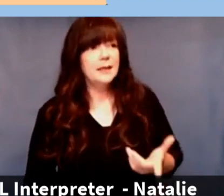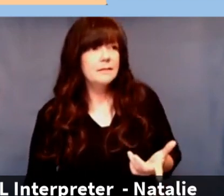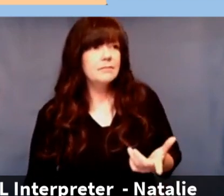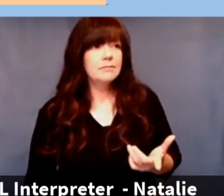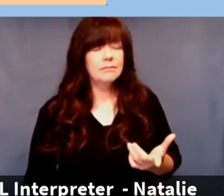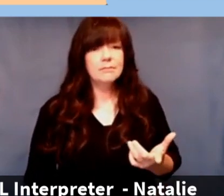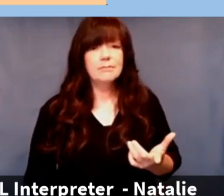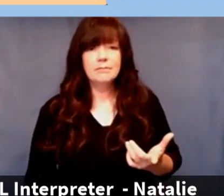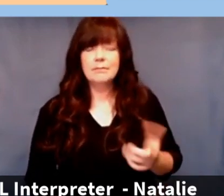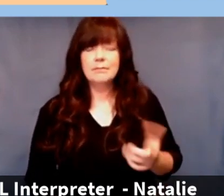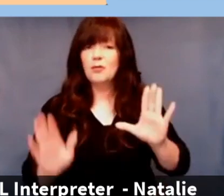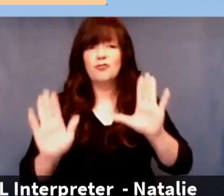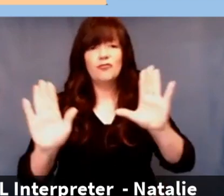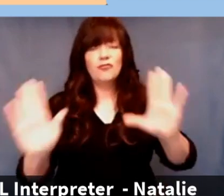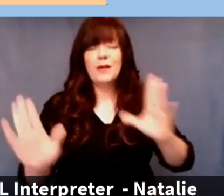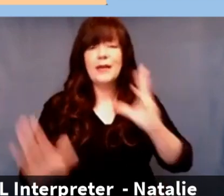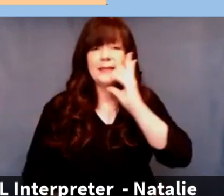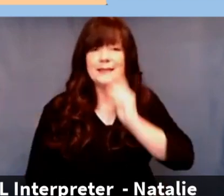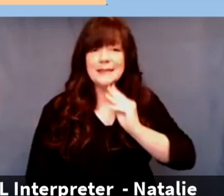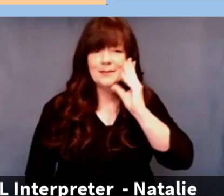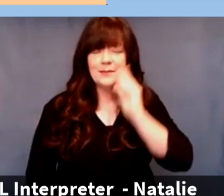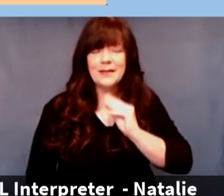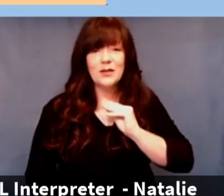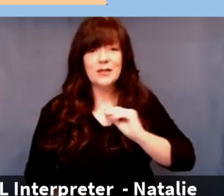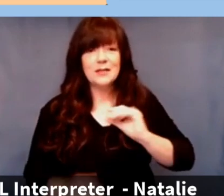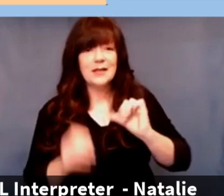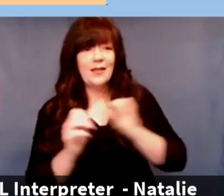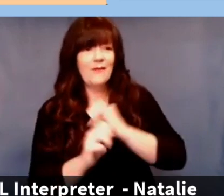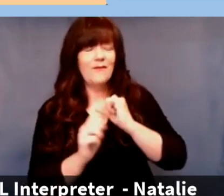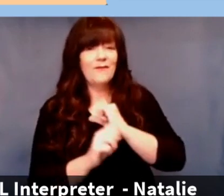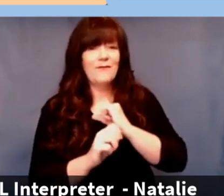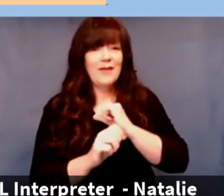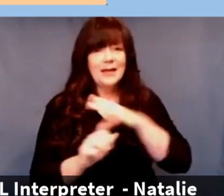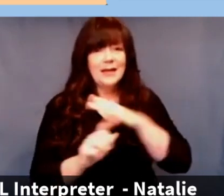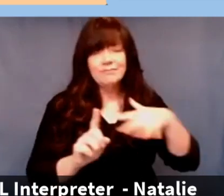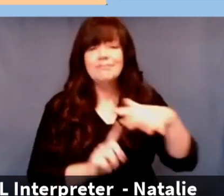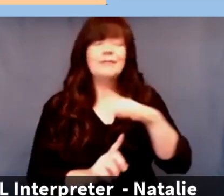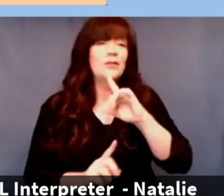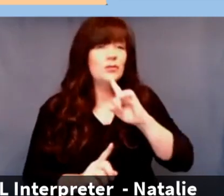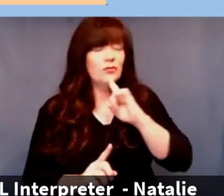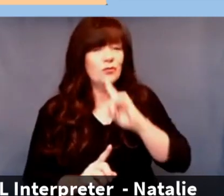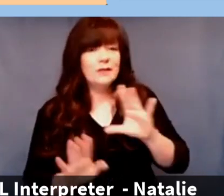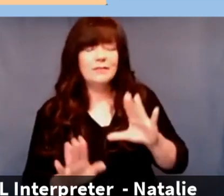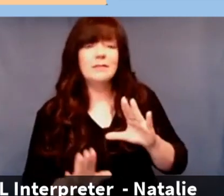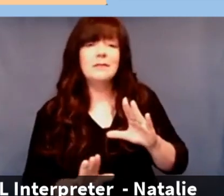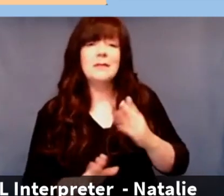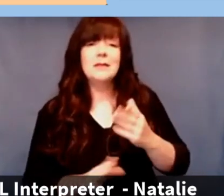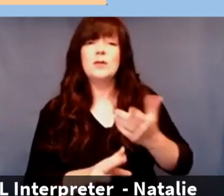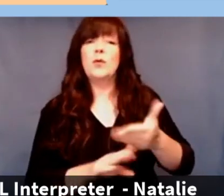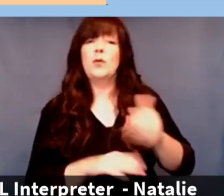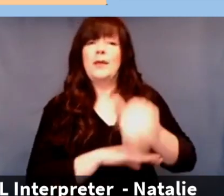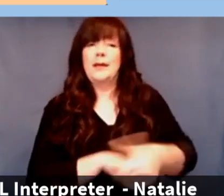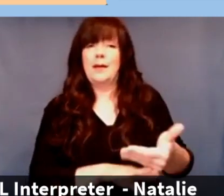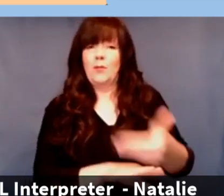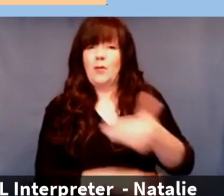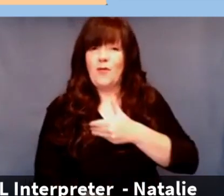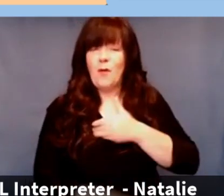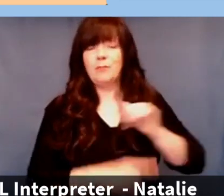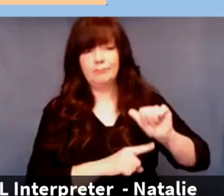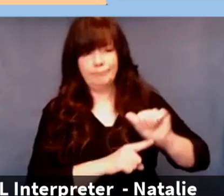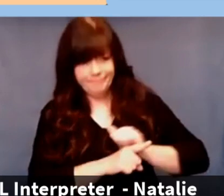it was such a great experience. Like, the fight scene was really funny. We practiced the night before. Mm-hmm.